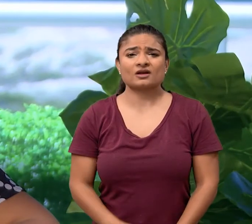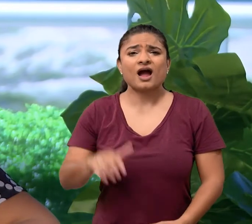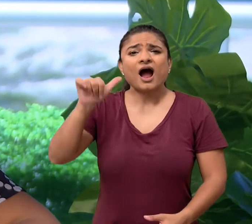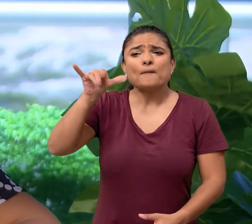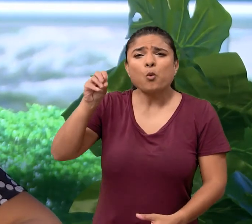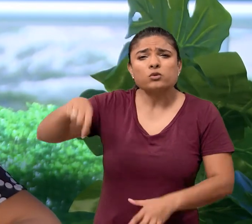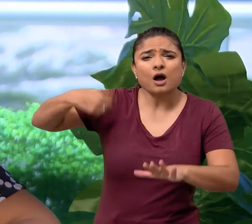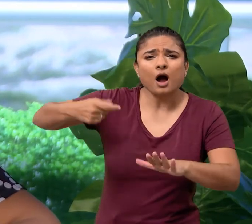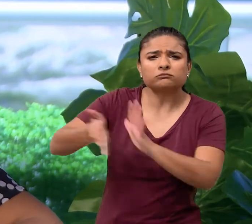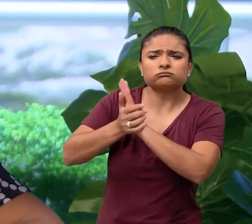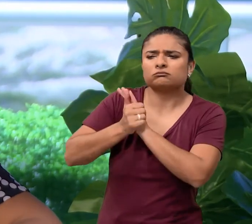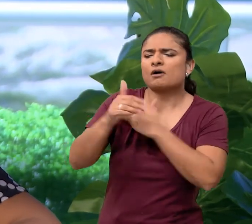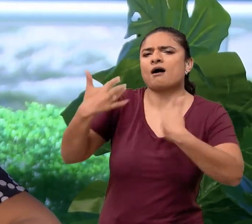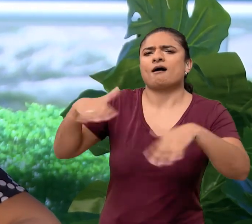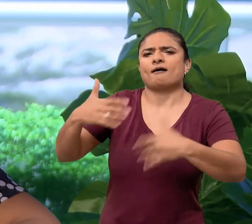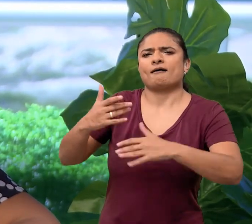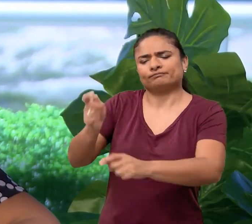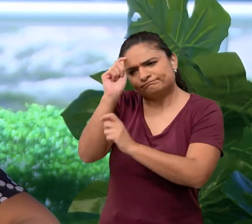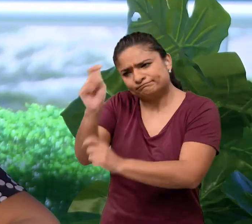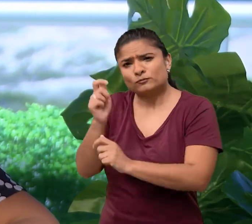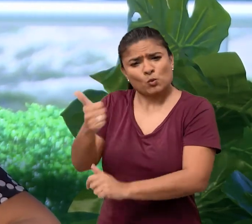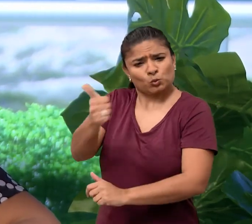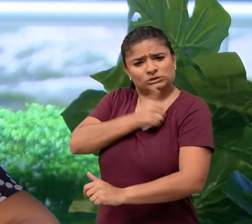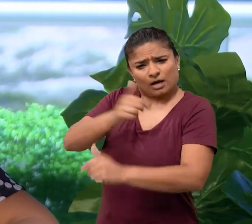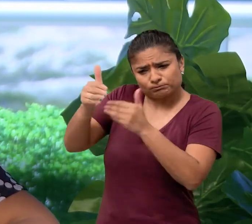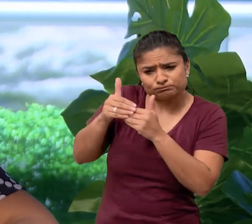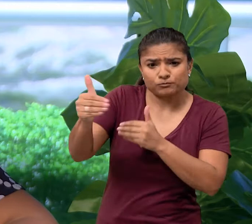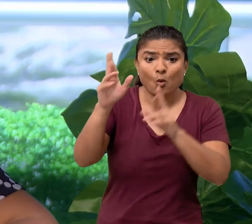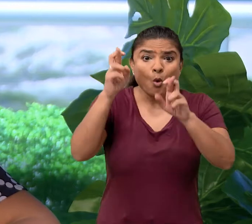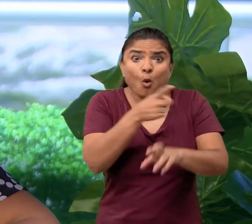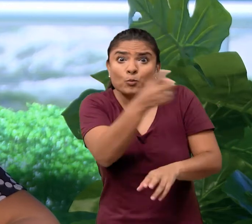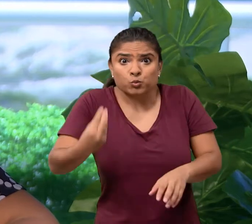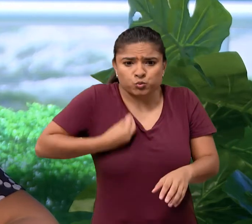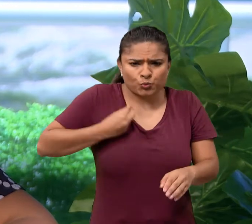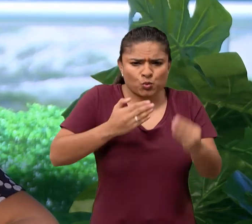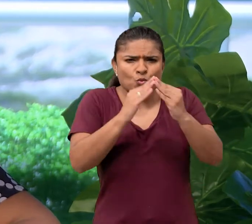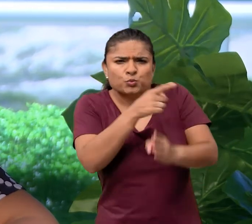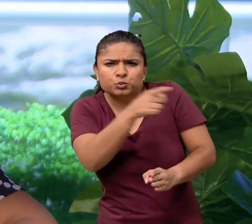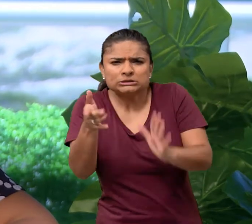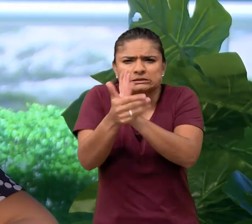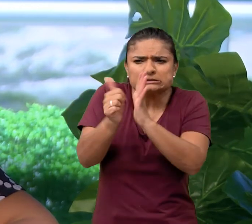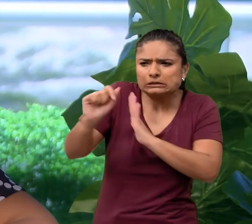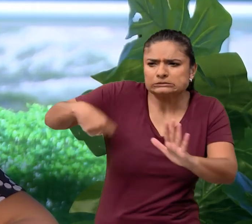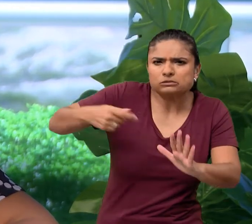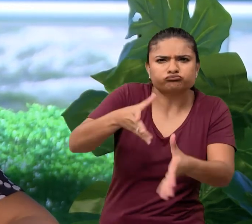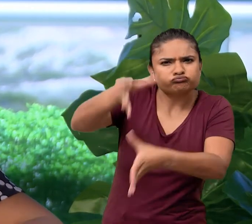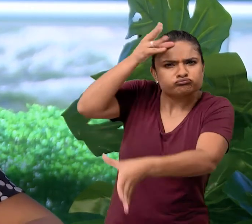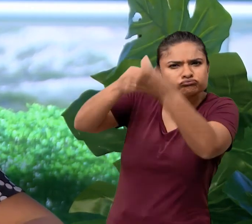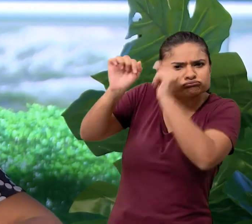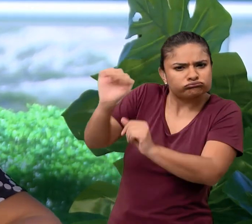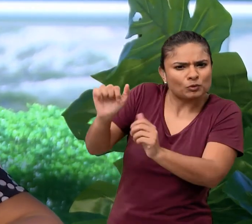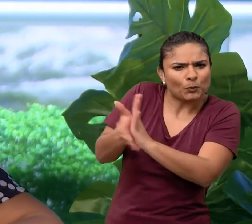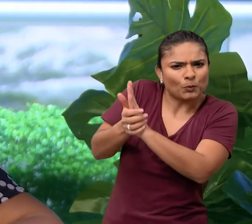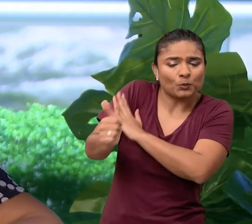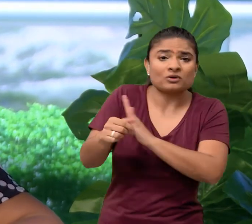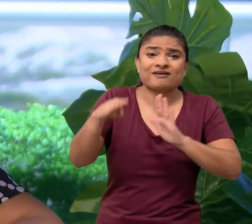Ons wens Ayabonga alle sterkte toe vir sy toekoms en hoop die jeug in sy gemeenskap meer by hom sal leer. En so het